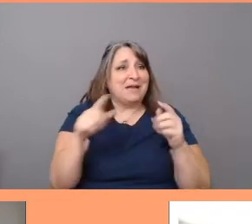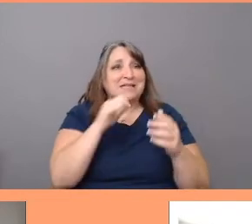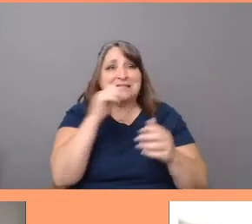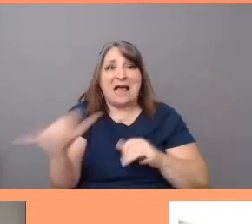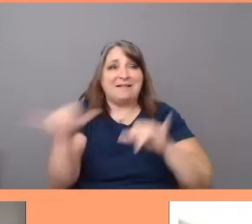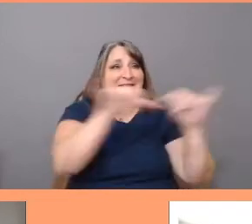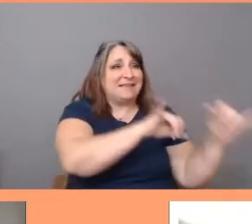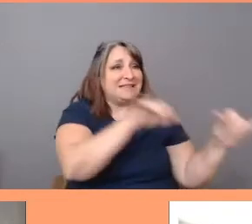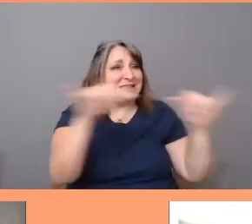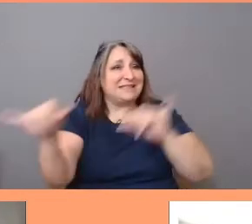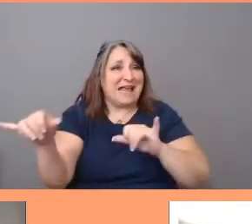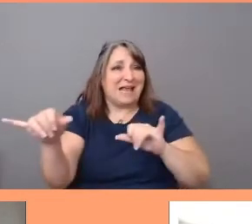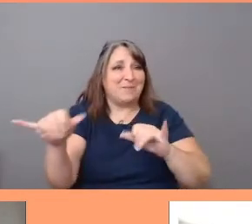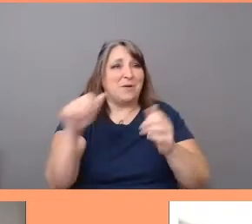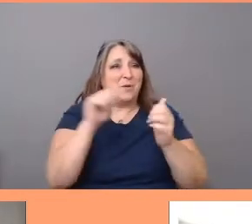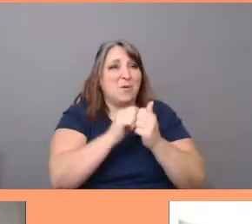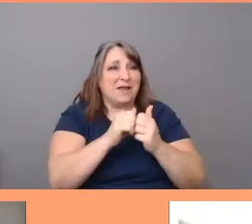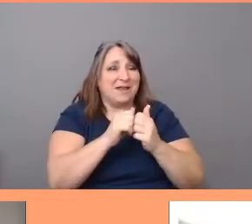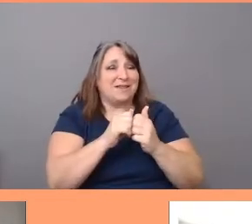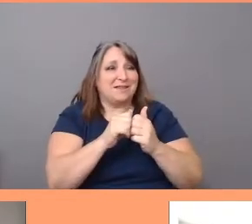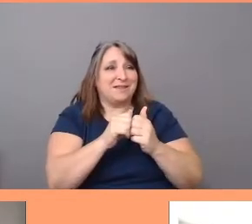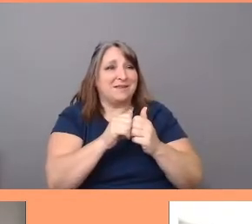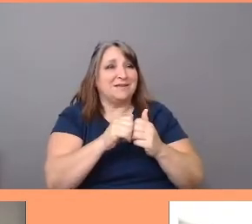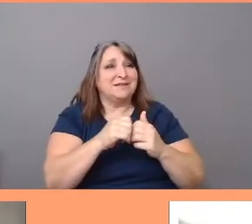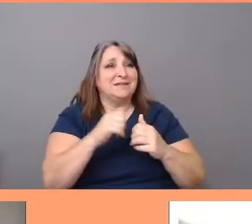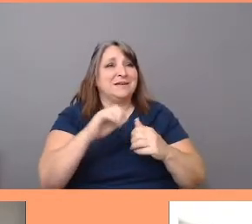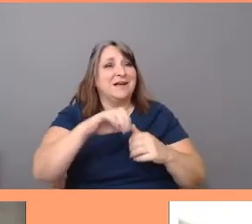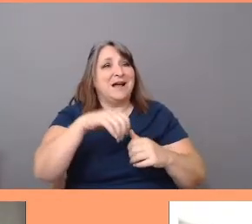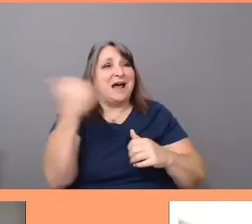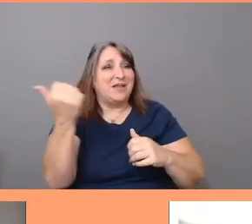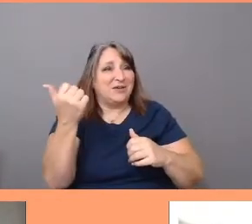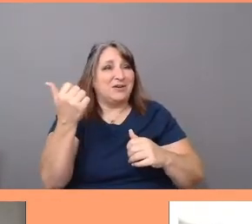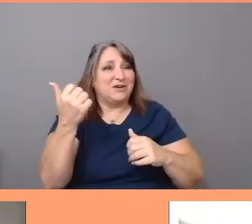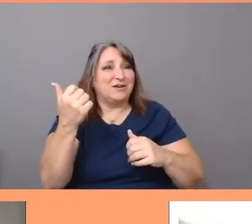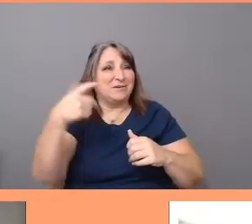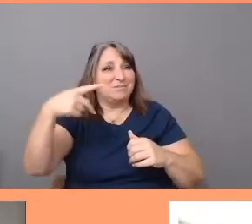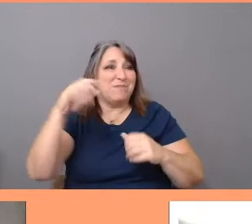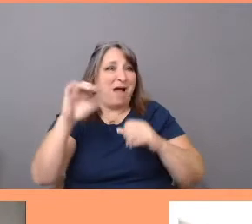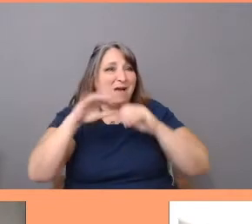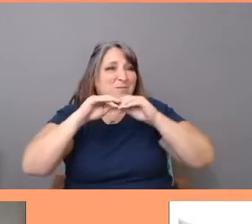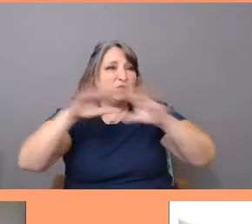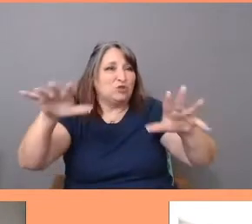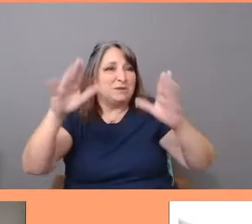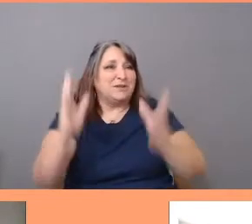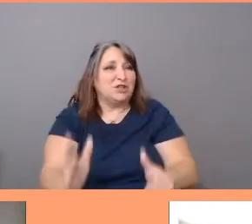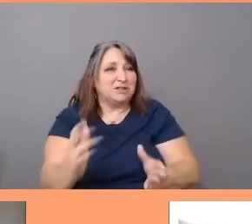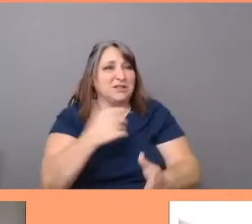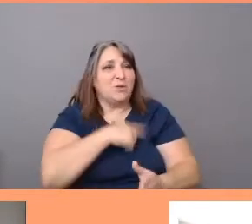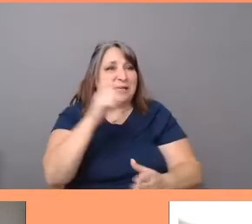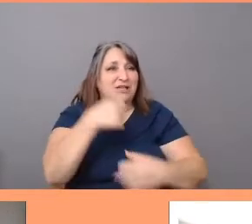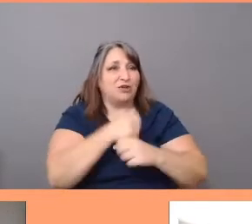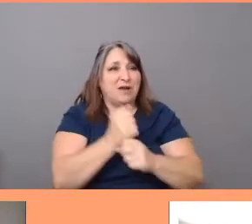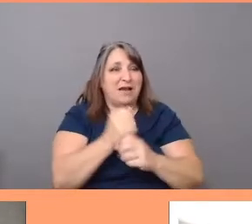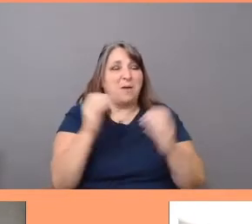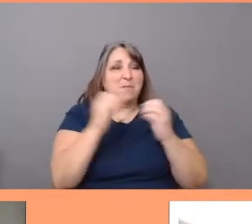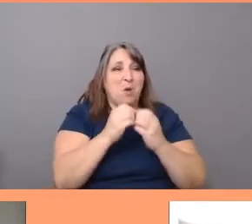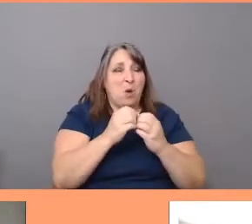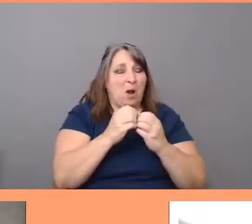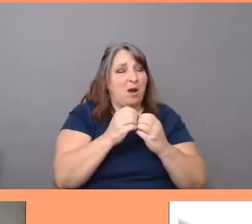other way around with film programmers, with film distributors, and so we need to create a more transparent